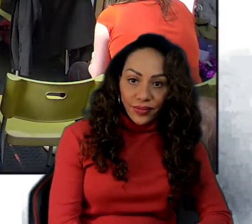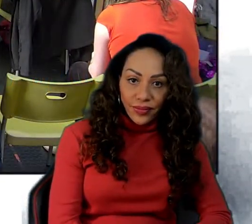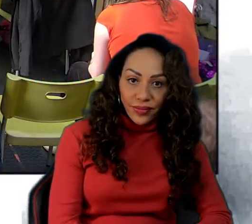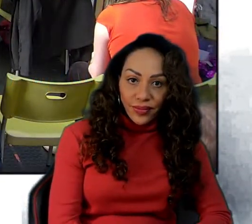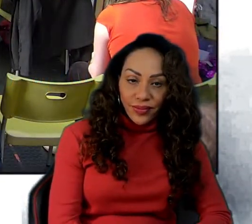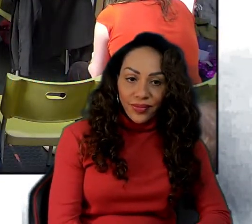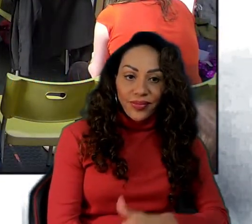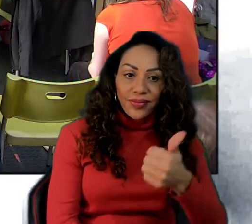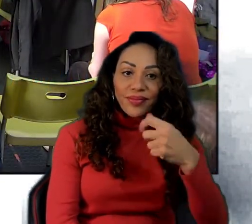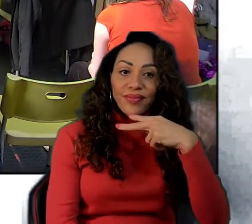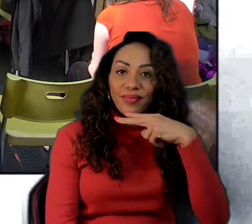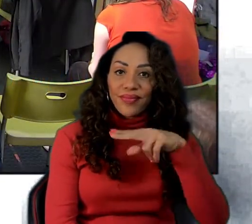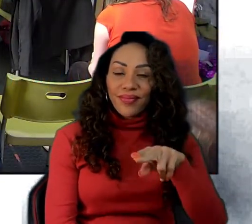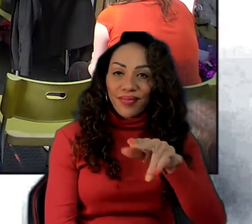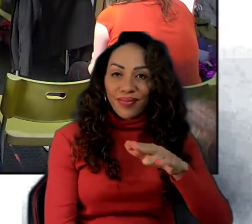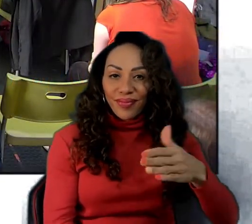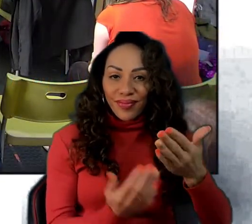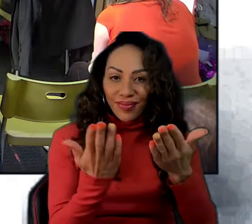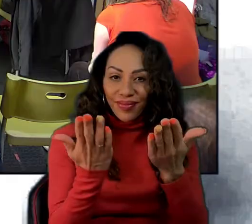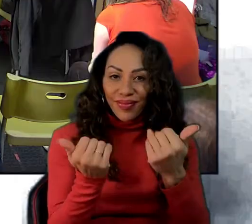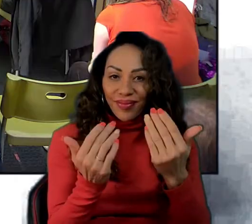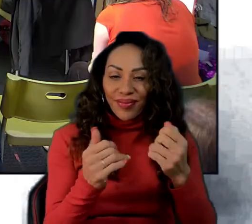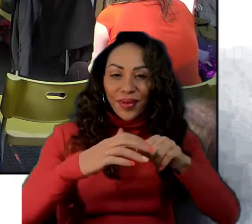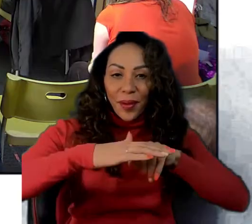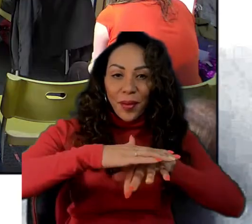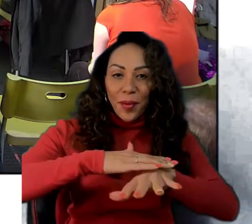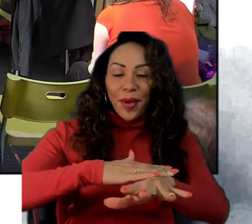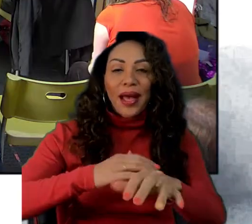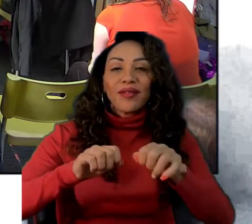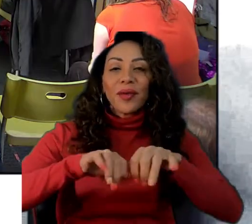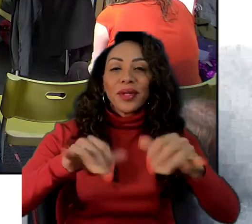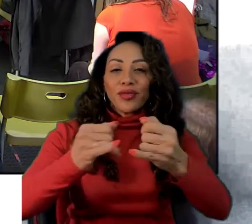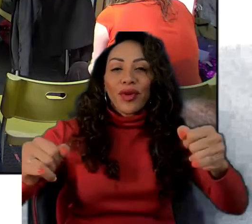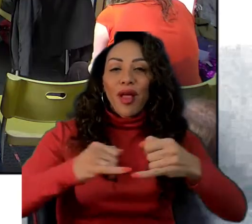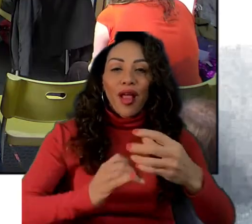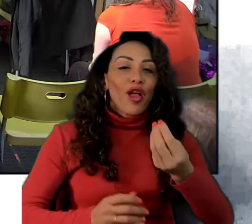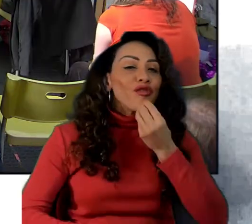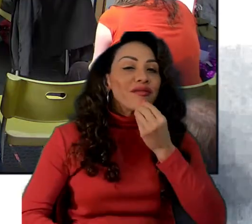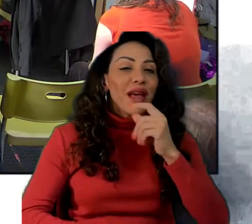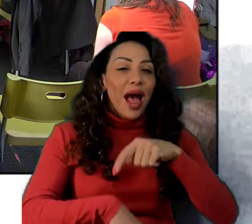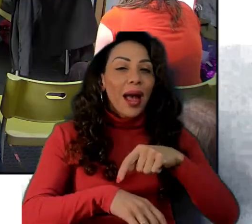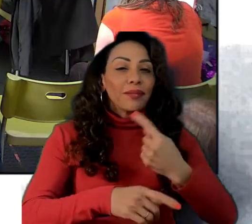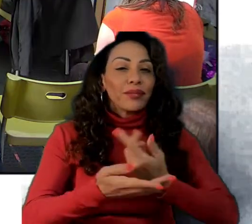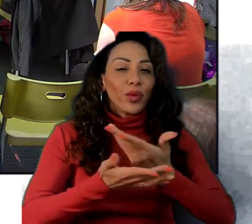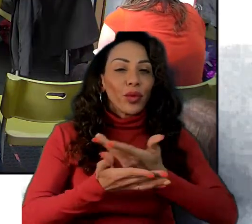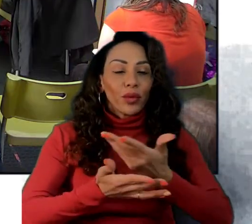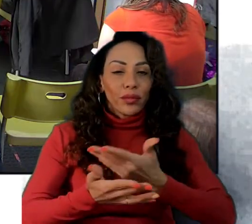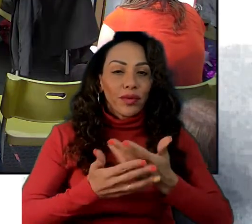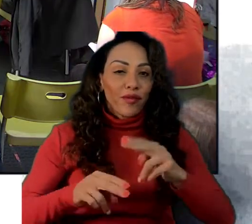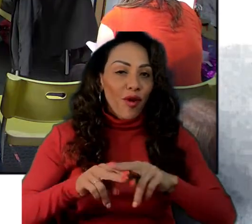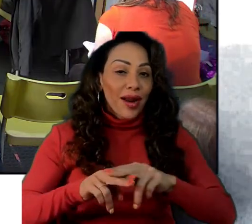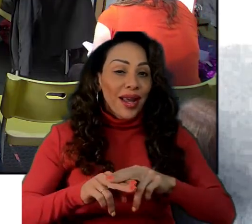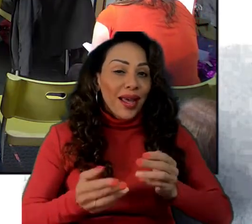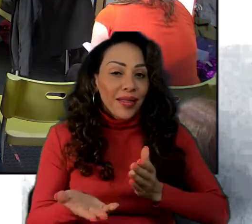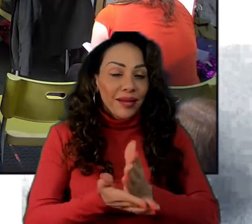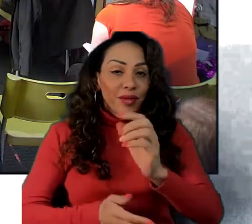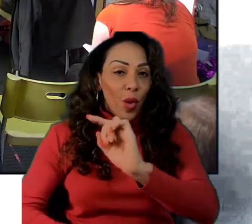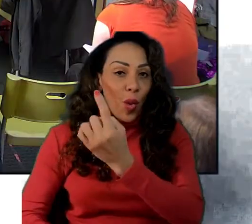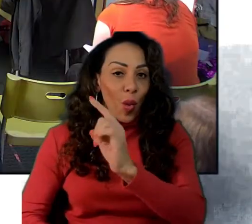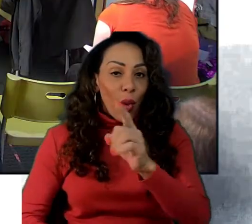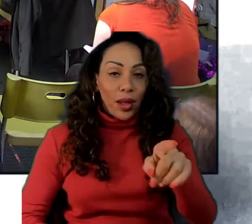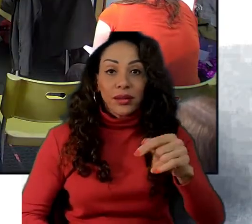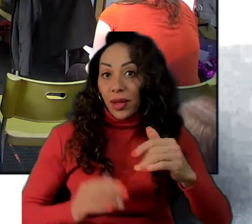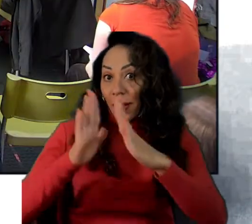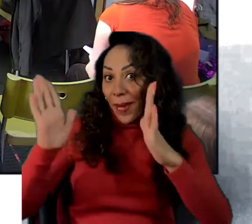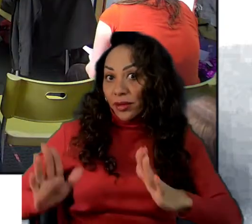Good afternoon, folks, and welcome to the Pervasive Media Studio Lunchtime Talk. These talks are live every Friday at 1 p.m, both here in the building and live online.